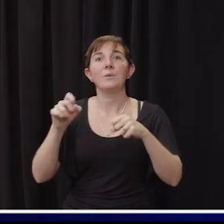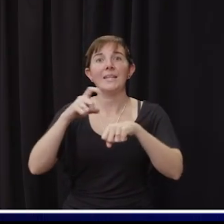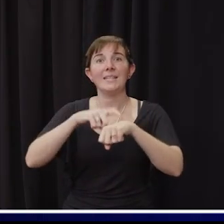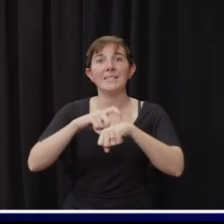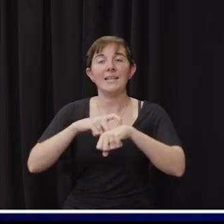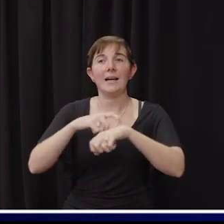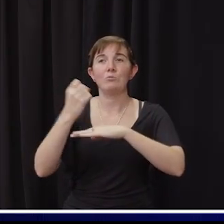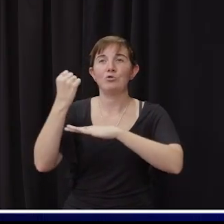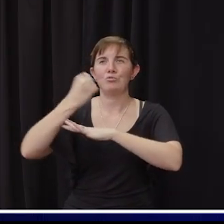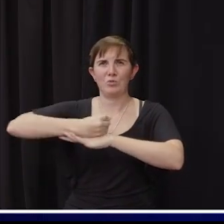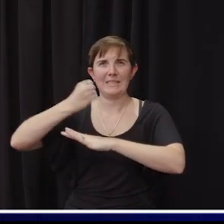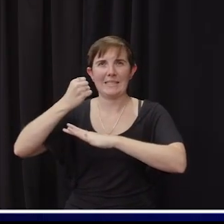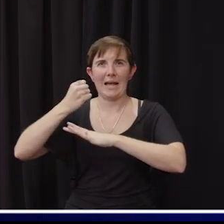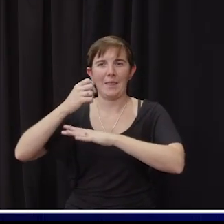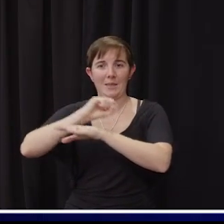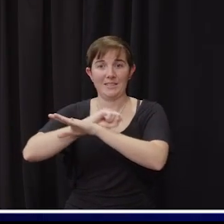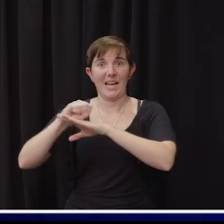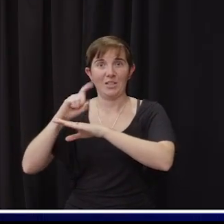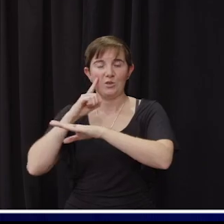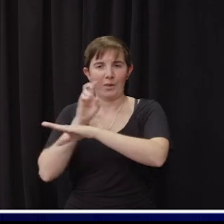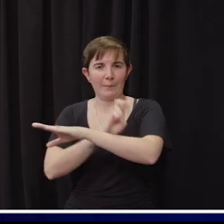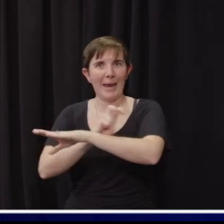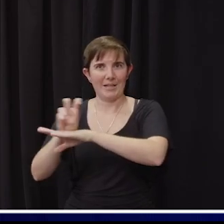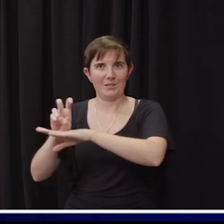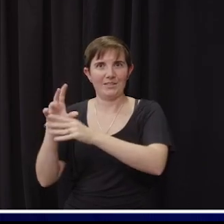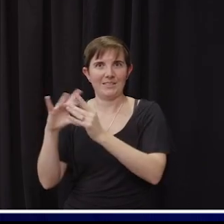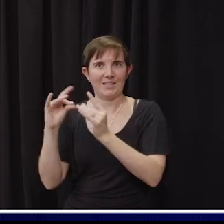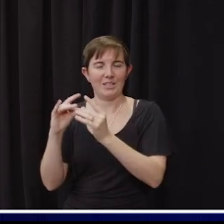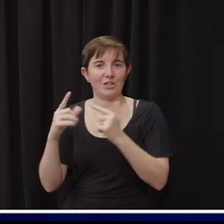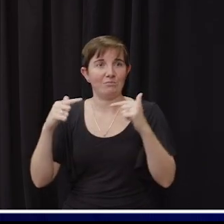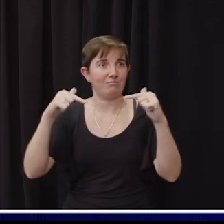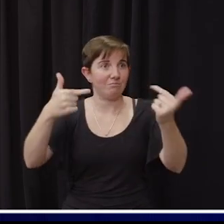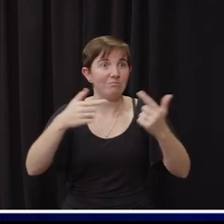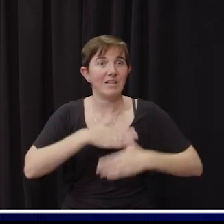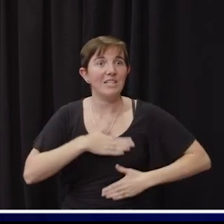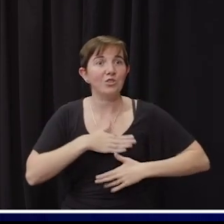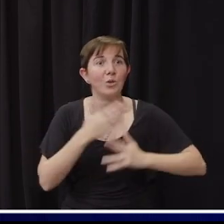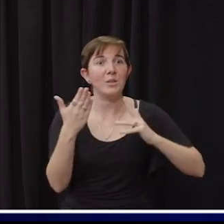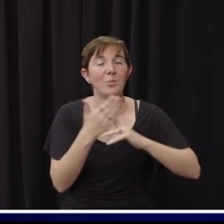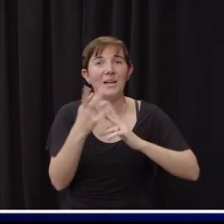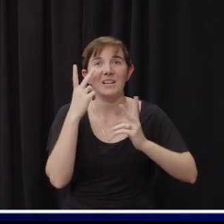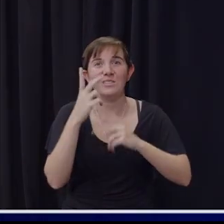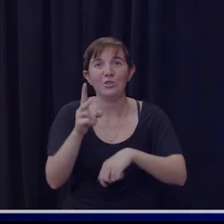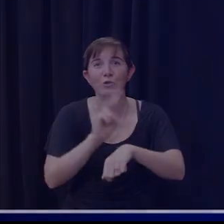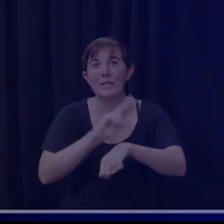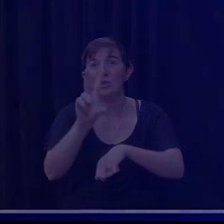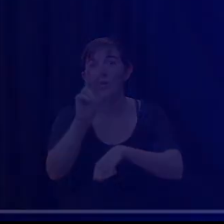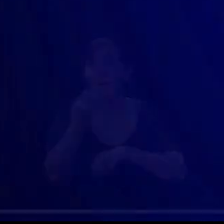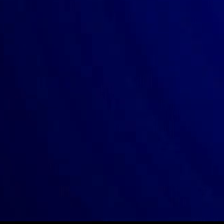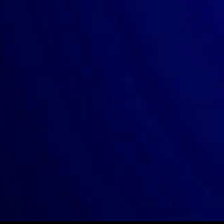to reset the stage for the panel. In the meantime, enjoy your break, and we'll see you back in 10 minutes.